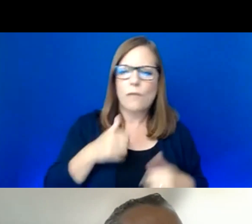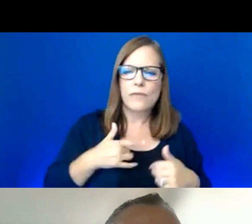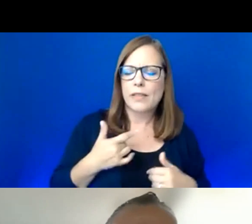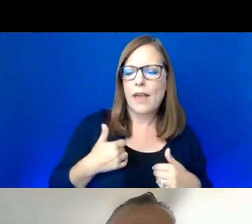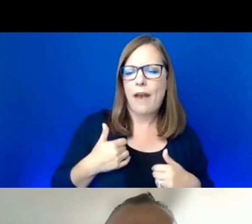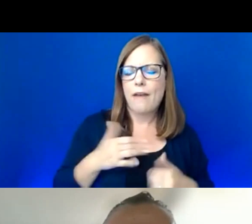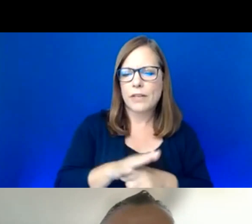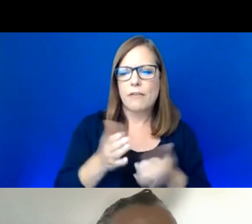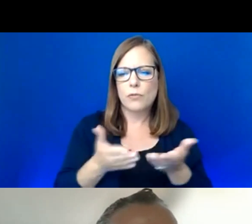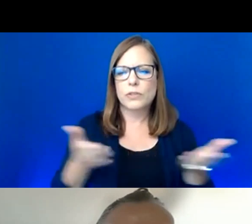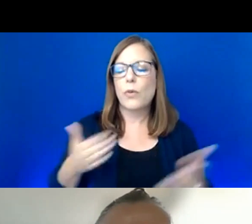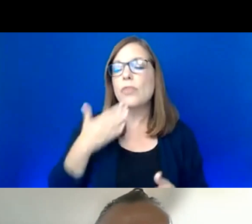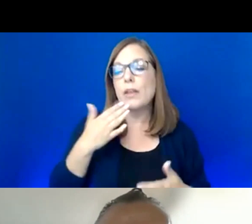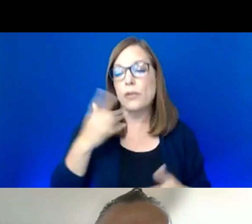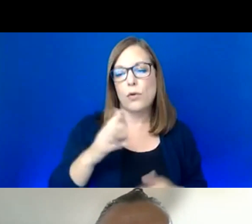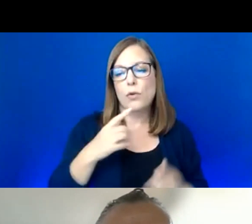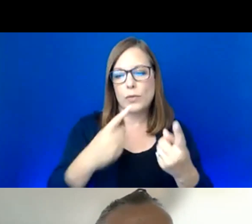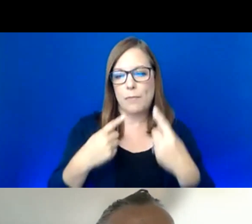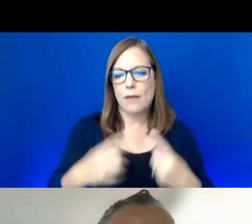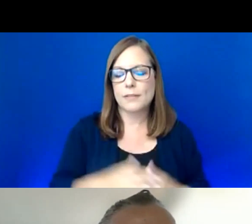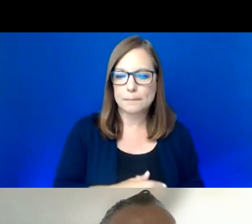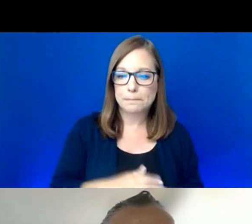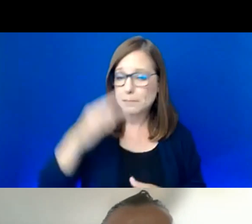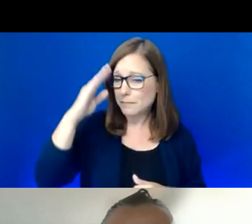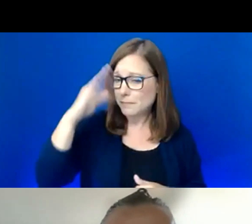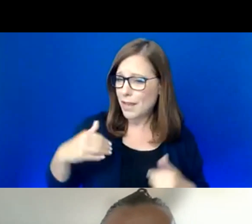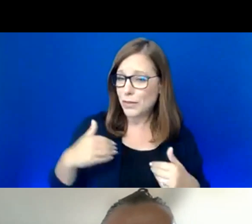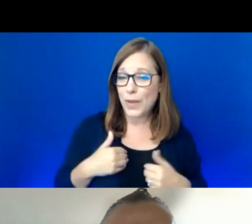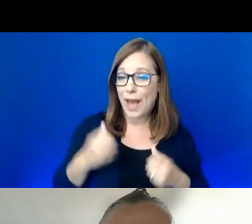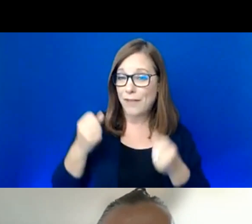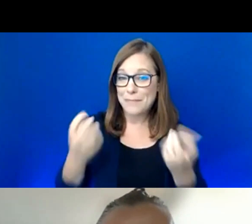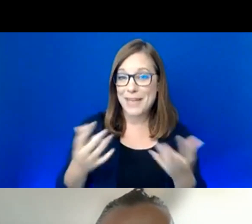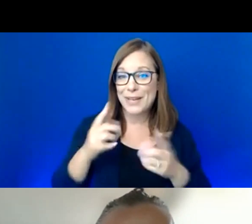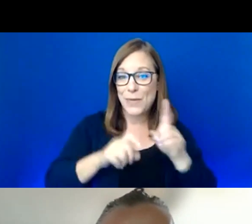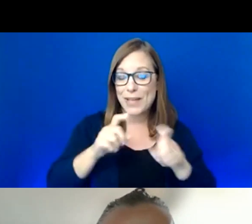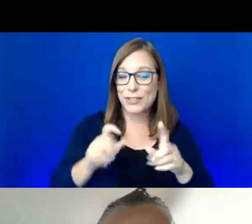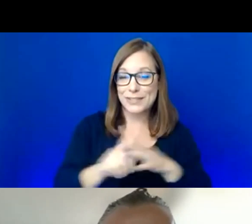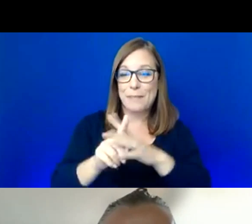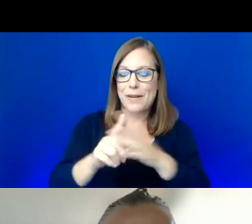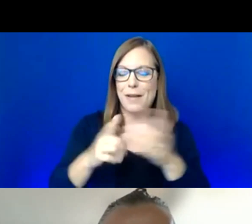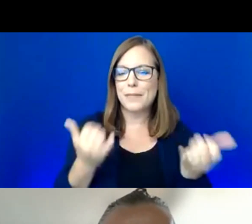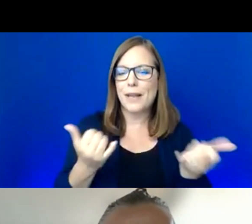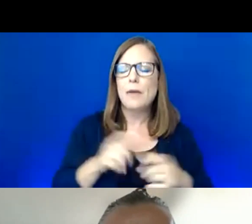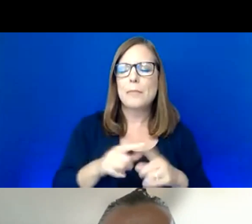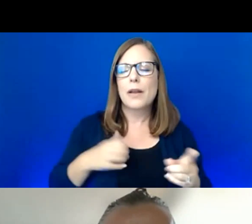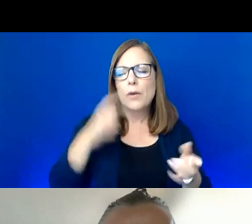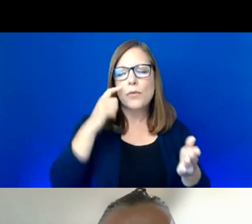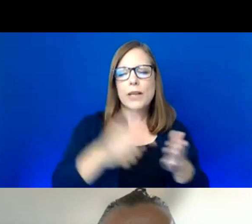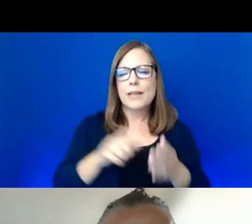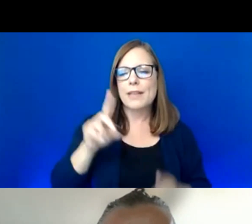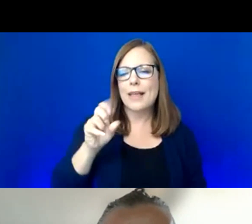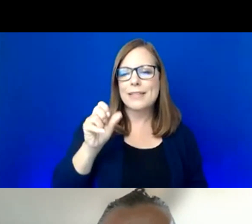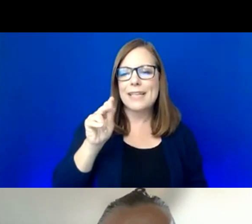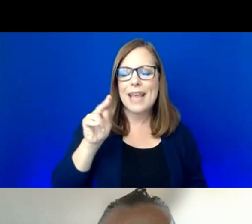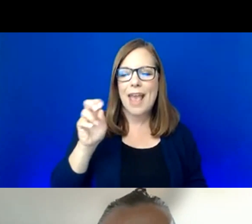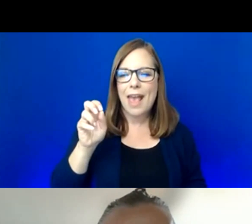that. And I know that we've got questions pouring into the Q&A, but I do want to recognize that Deanne Rosenberry has her